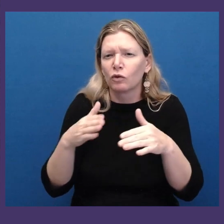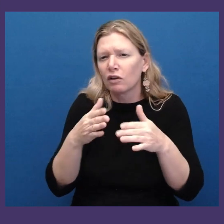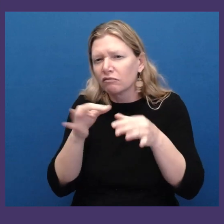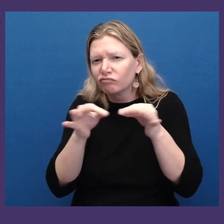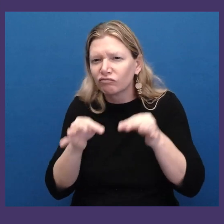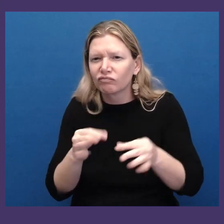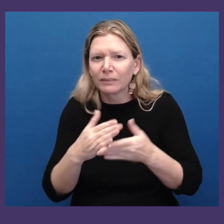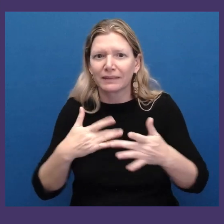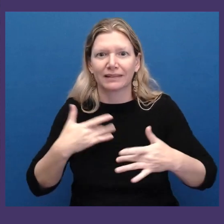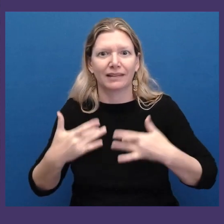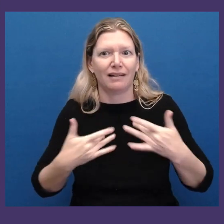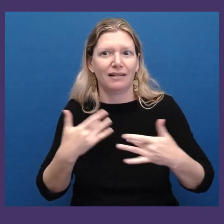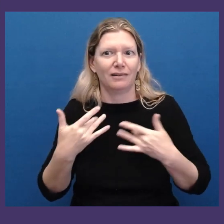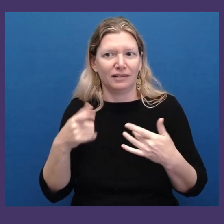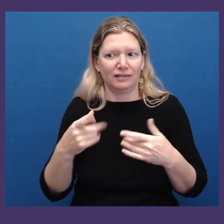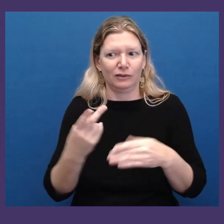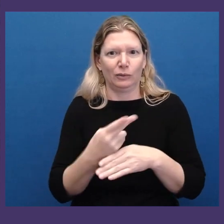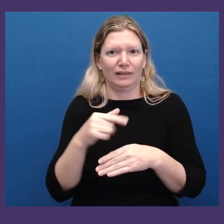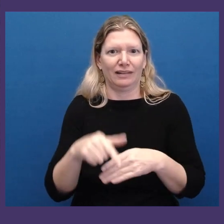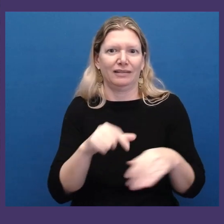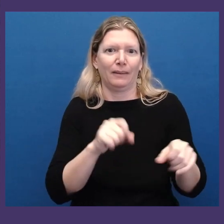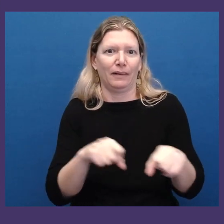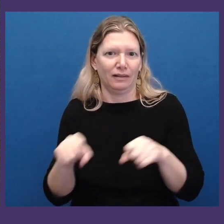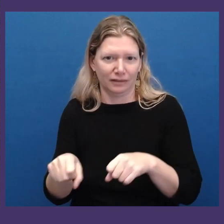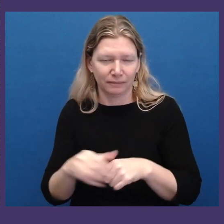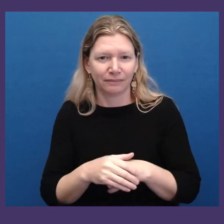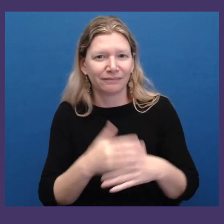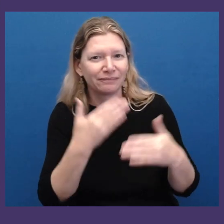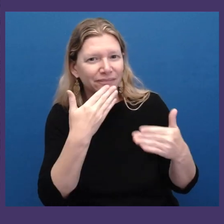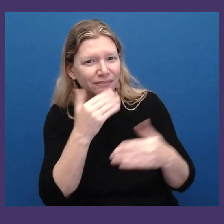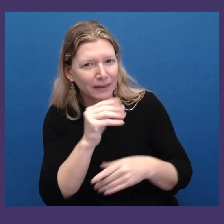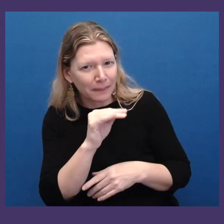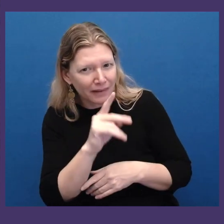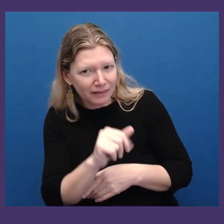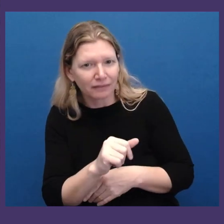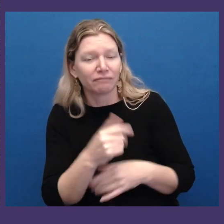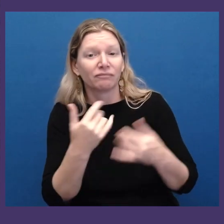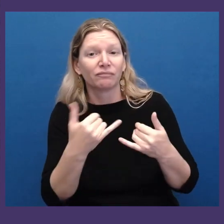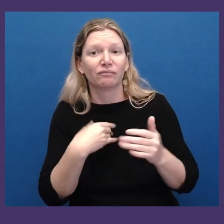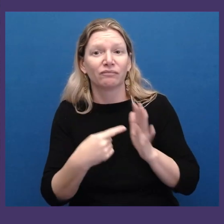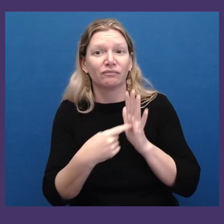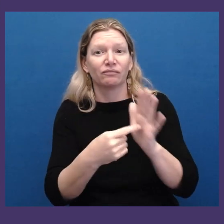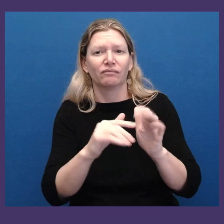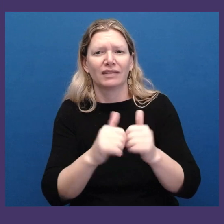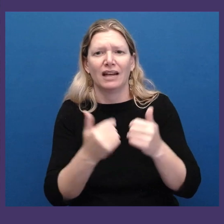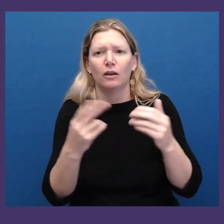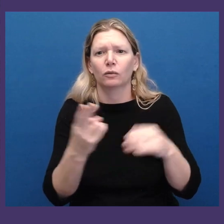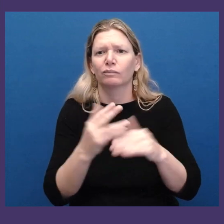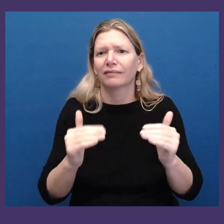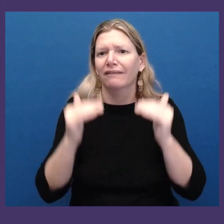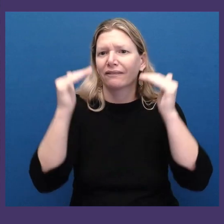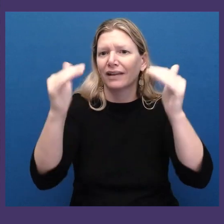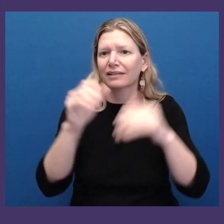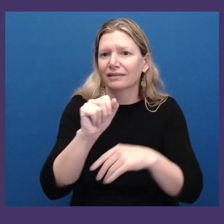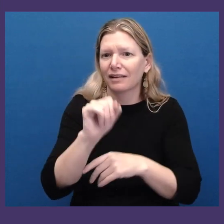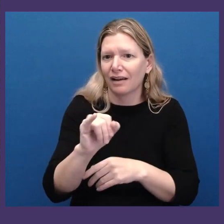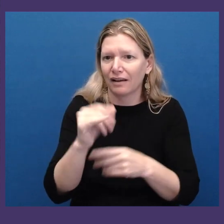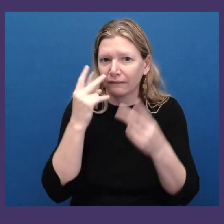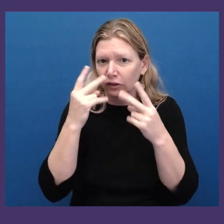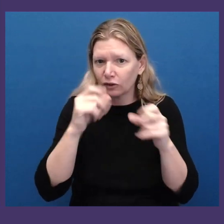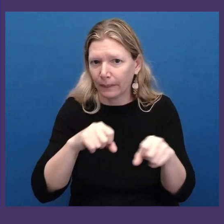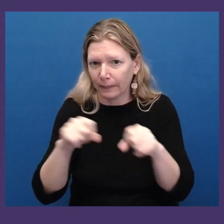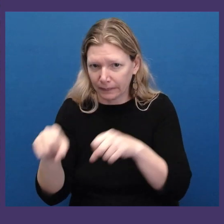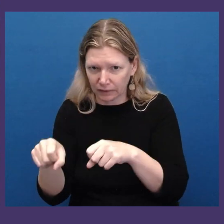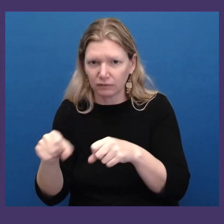showing you how to use advanced AI vision capabilities for creating alt text and asking vision-related questions inside VS